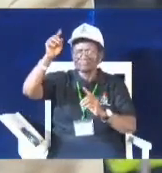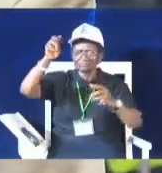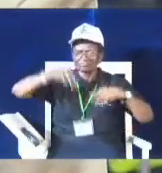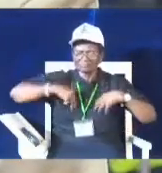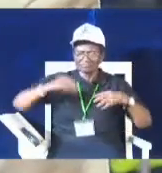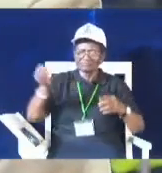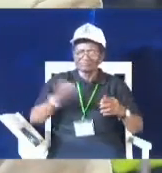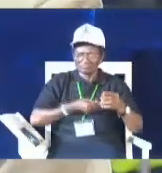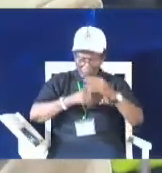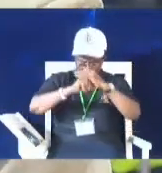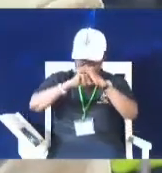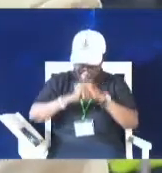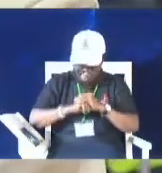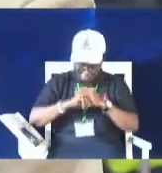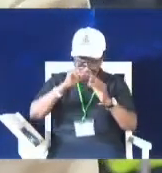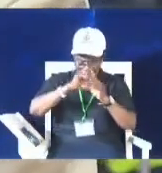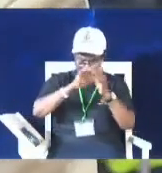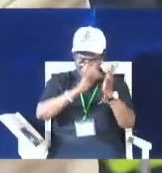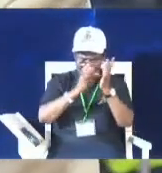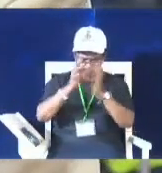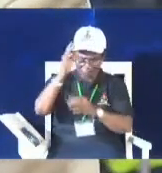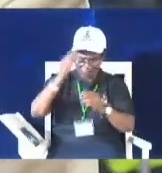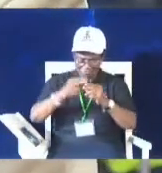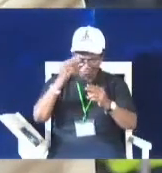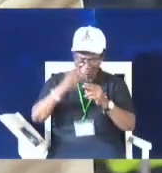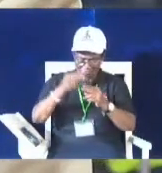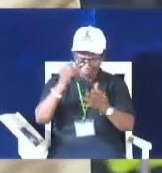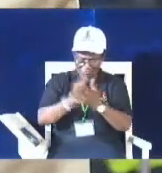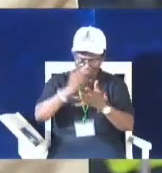Accept our worship in Jesus' name.